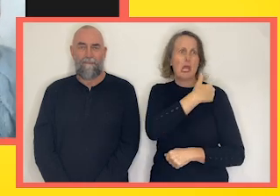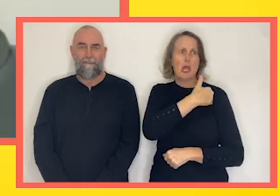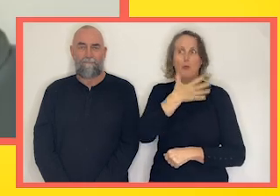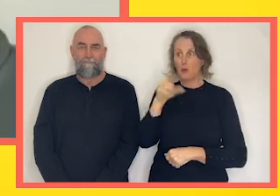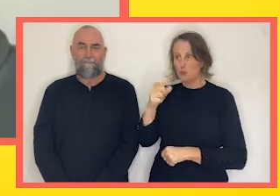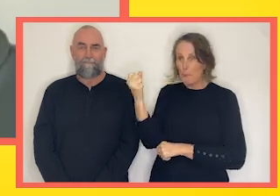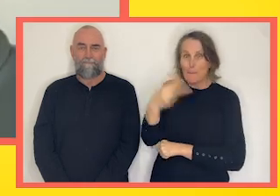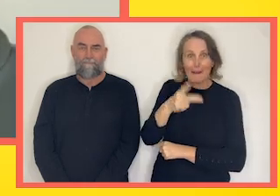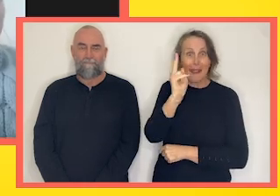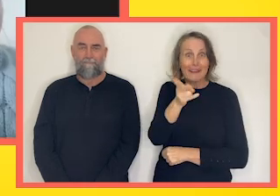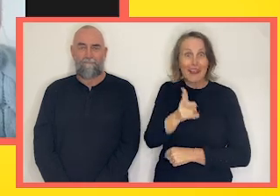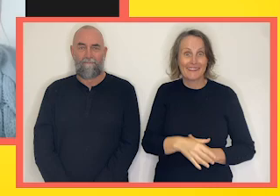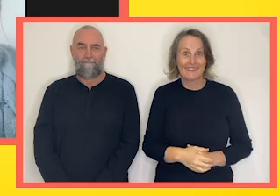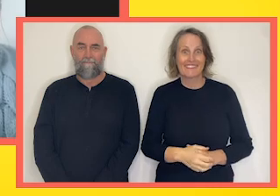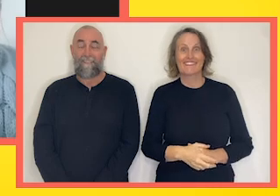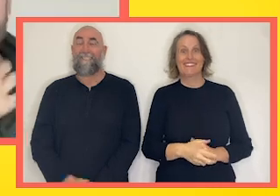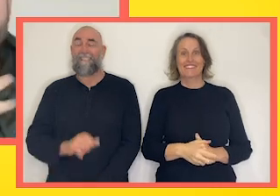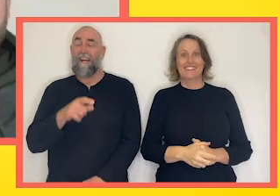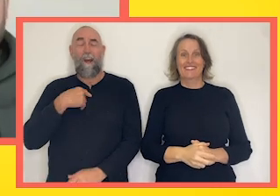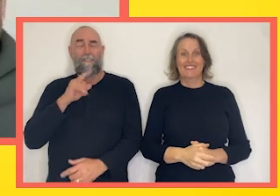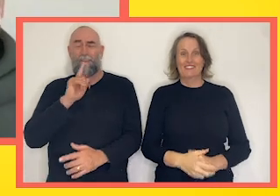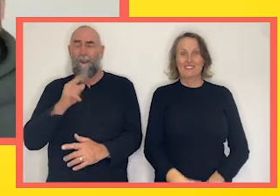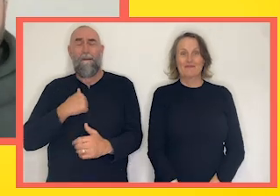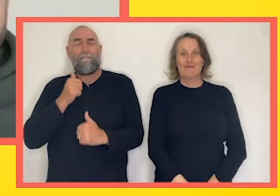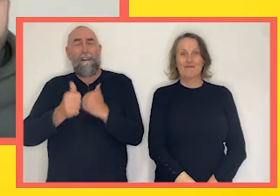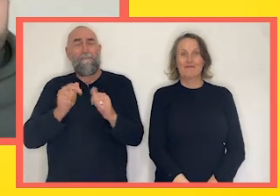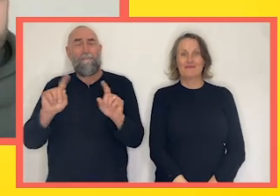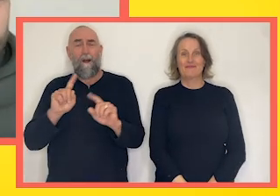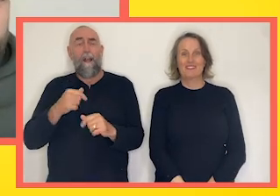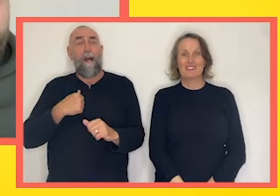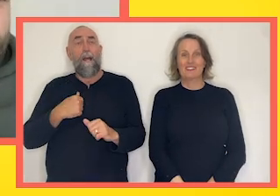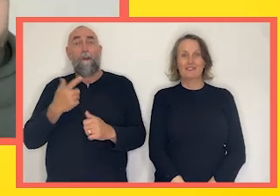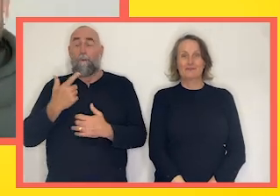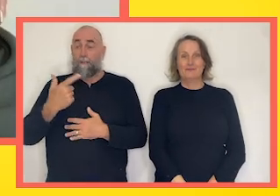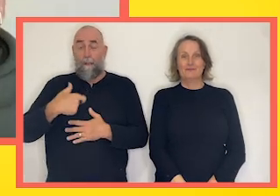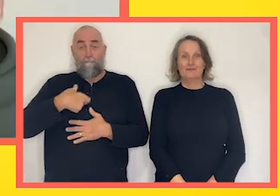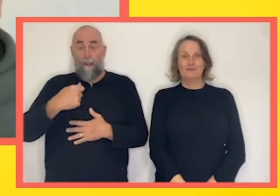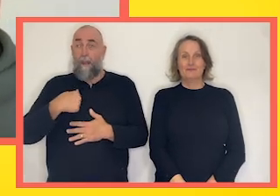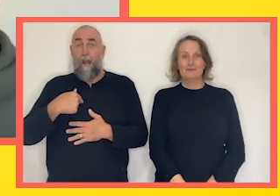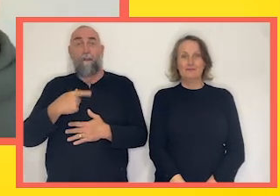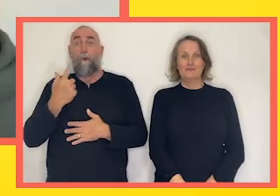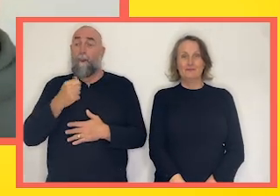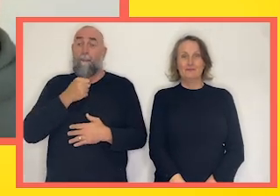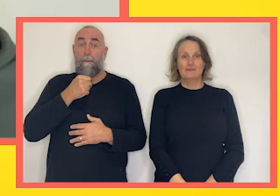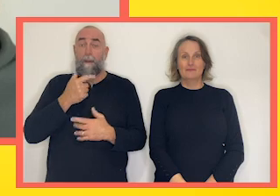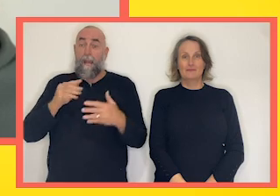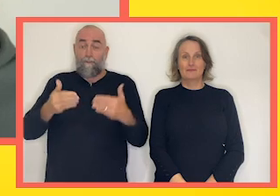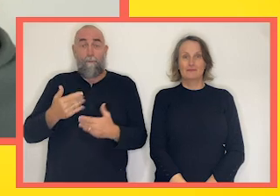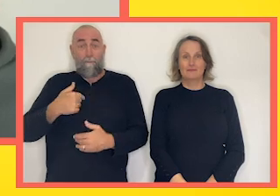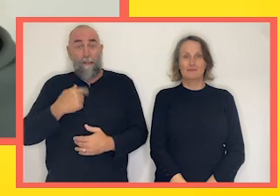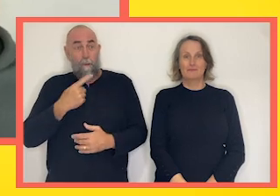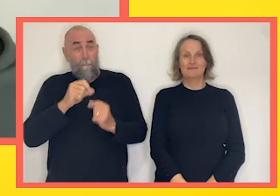again. You know what was really great? It was really great to be introduced to an audience by a Paralympian and